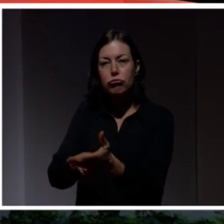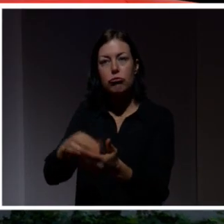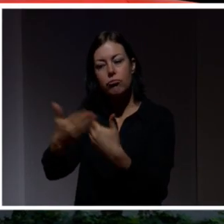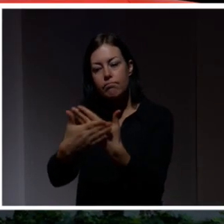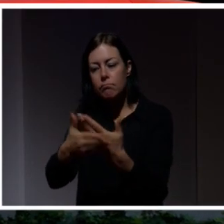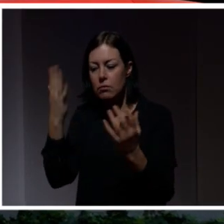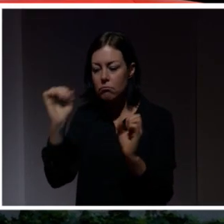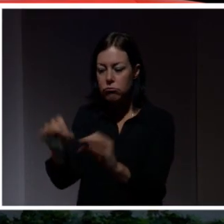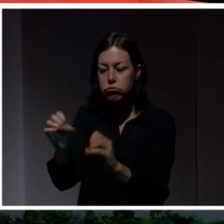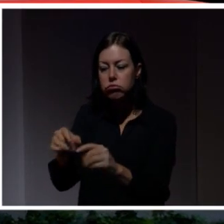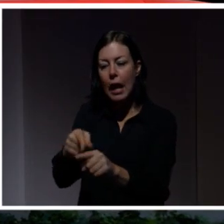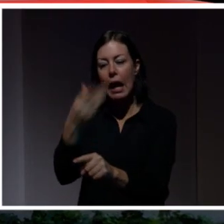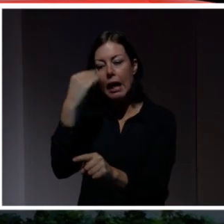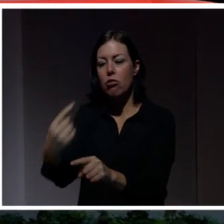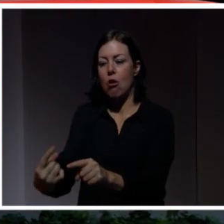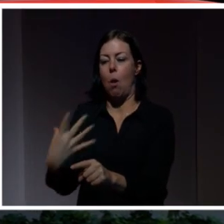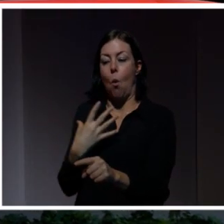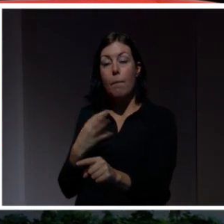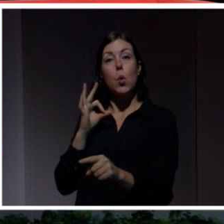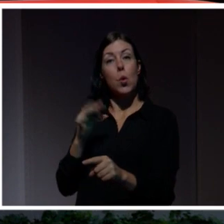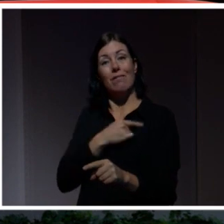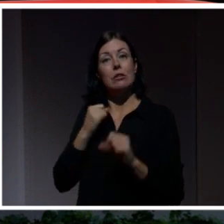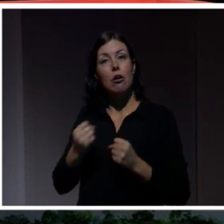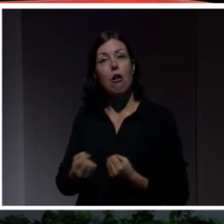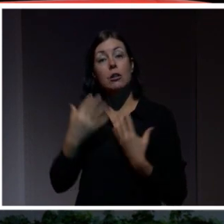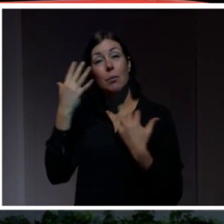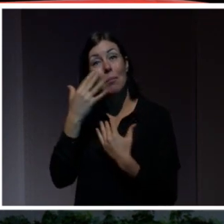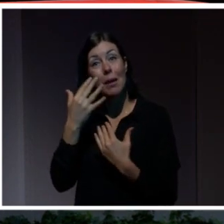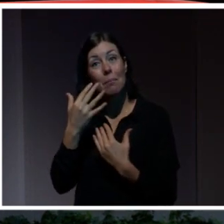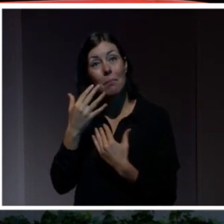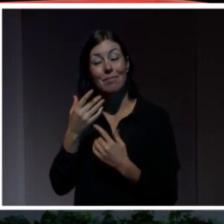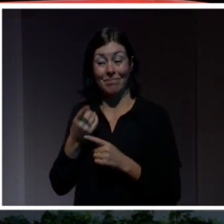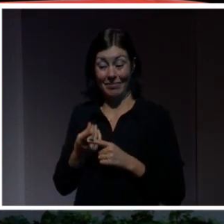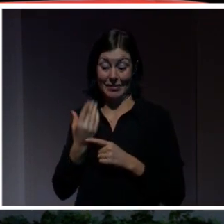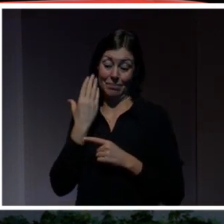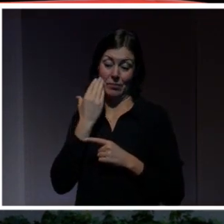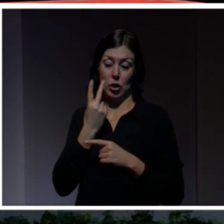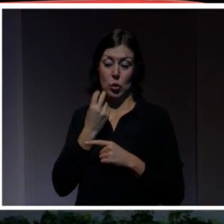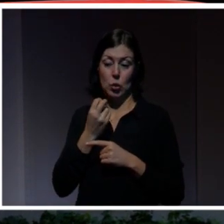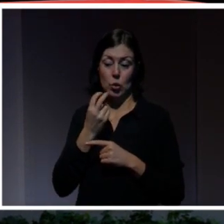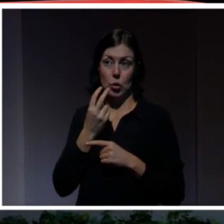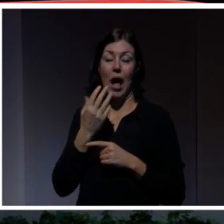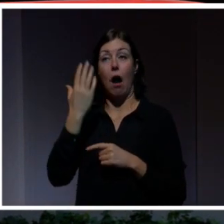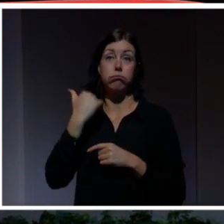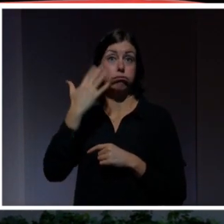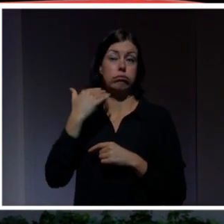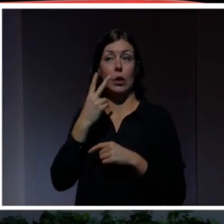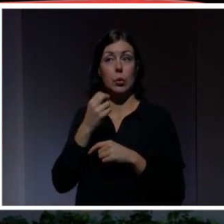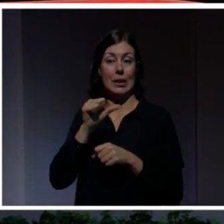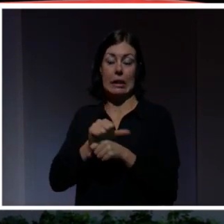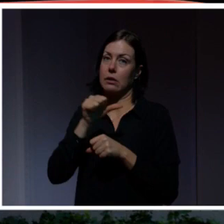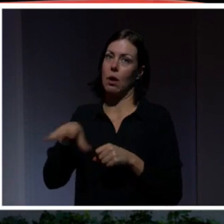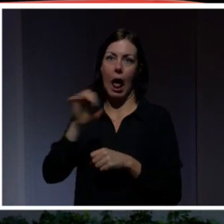you solve the problem. But you know, that was 2016, and that's a pretty long time ago, right? Things